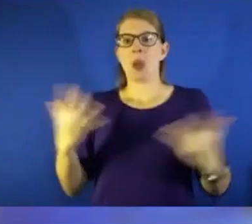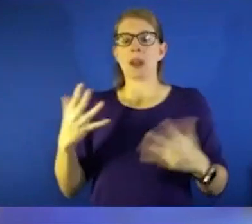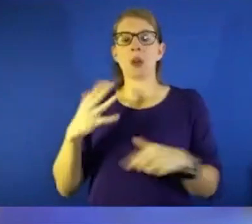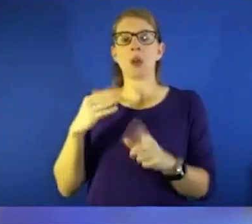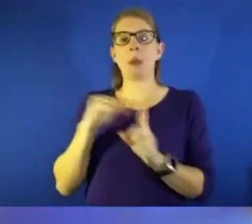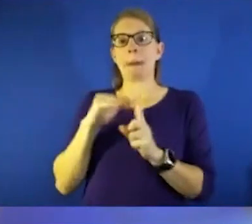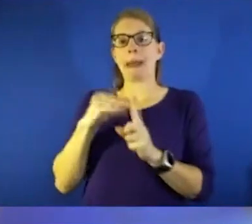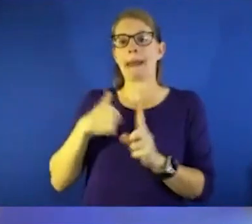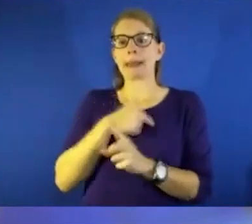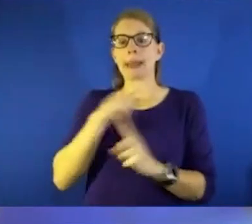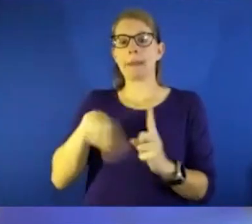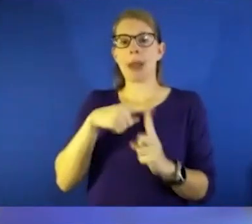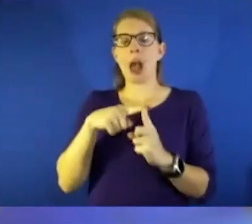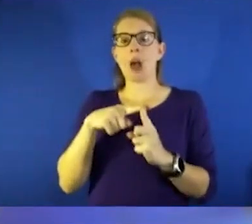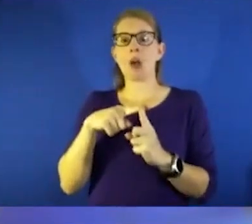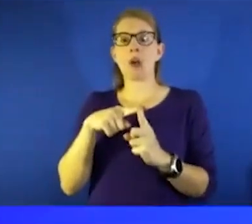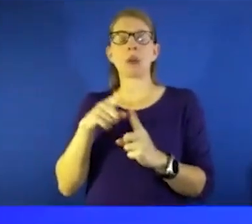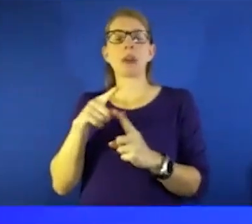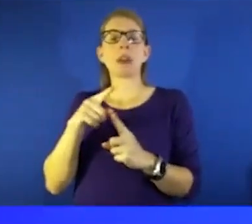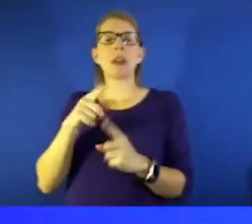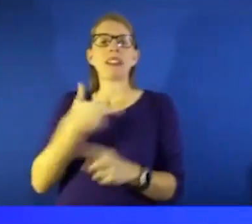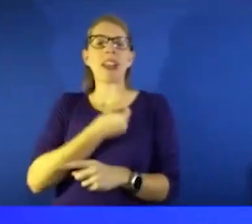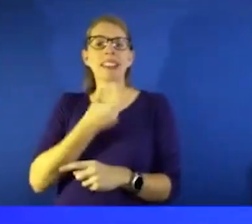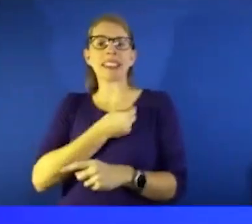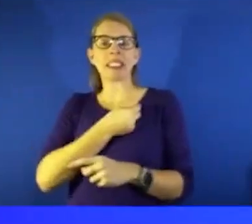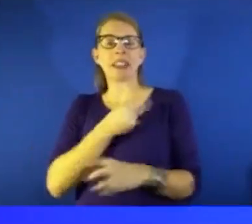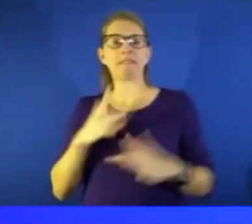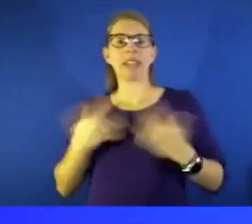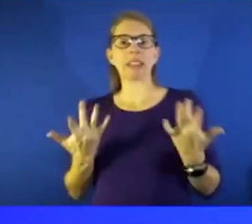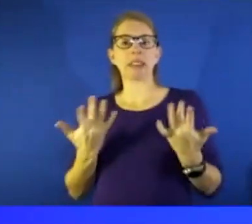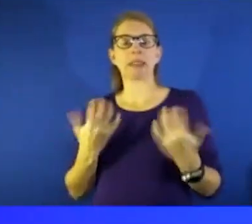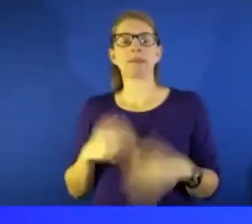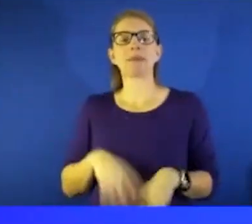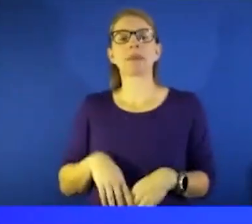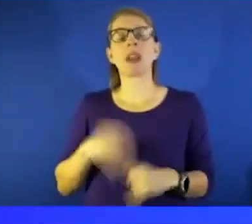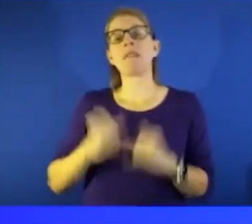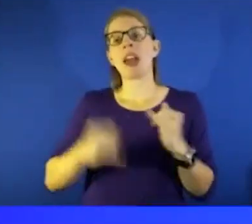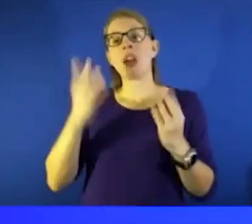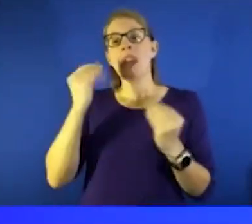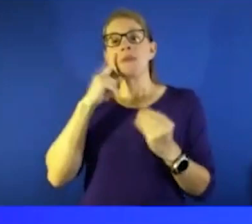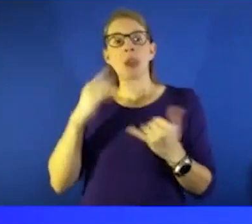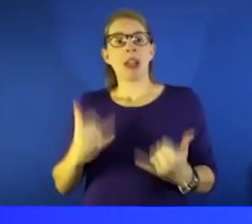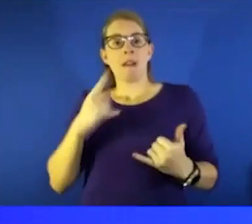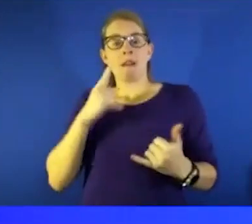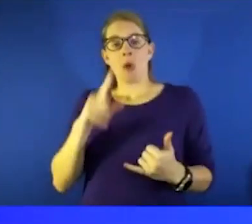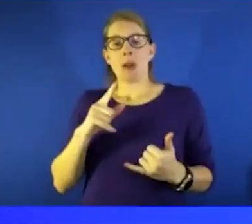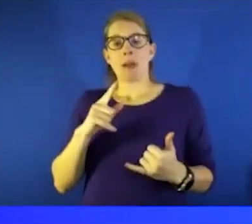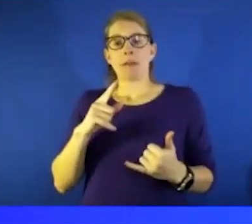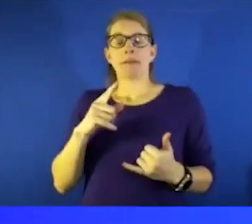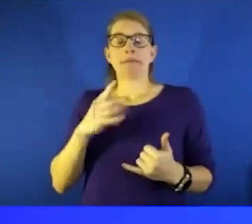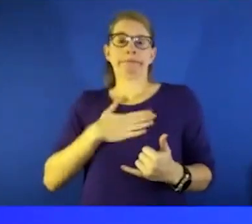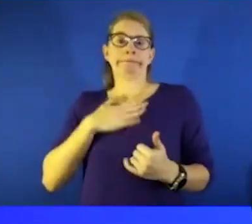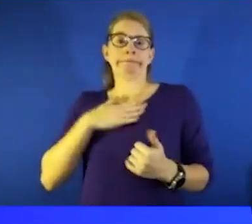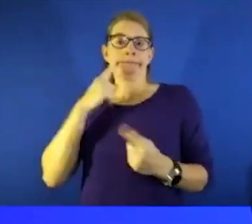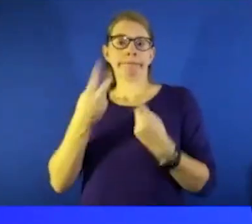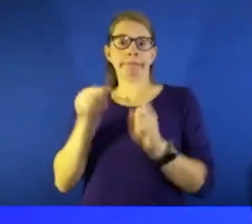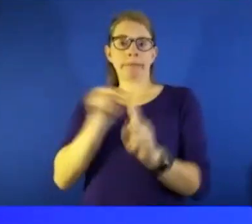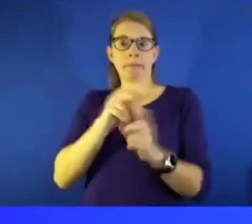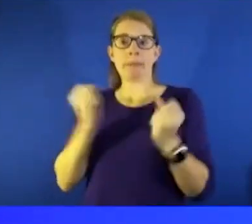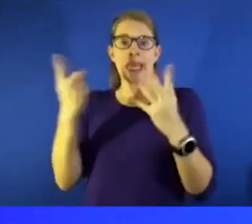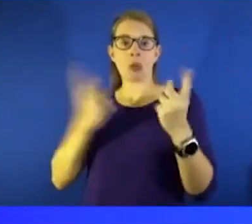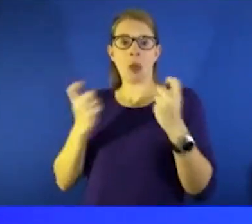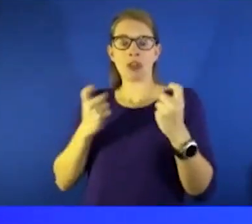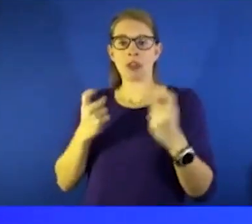vaccination events? Yeah, Chiefs absolutely, game. absolutely. So, final thoughts for today, from my standpoint, I got a lot of questions actually this past week of